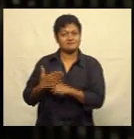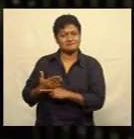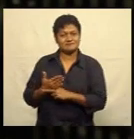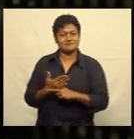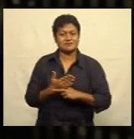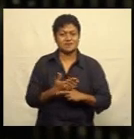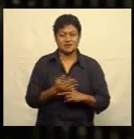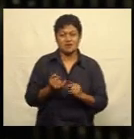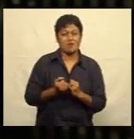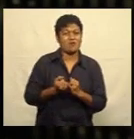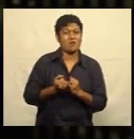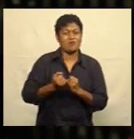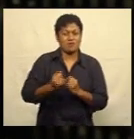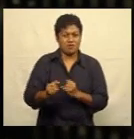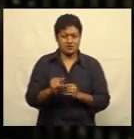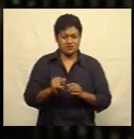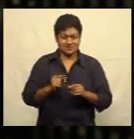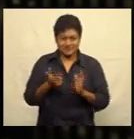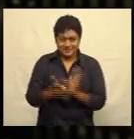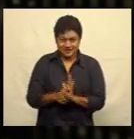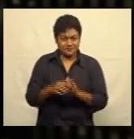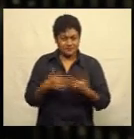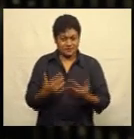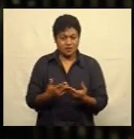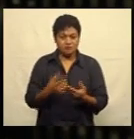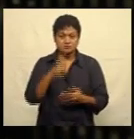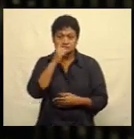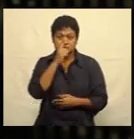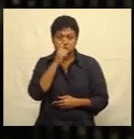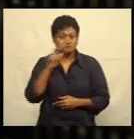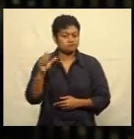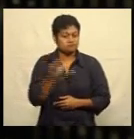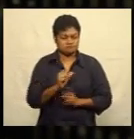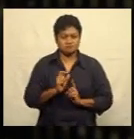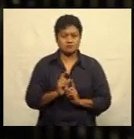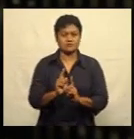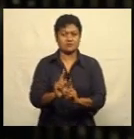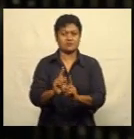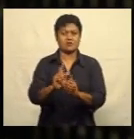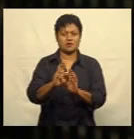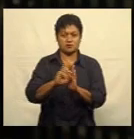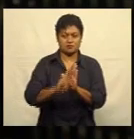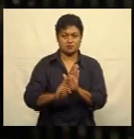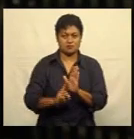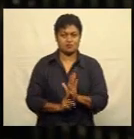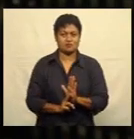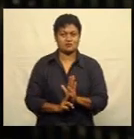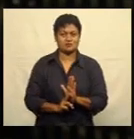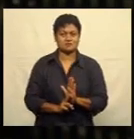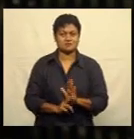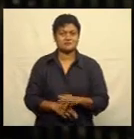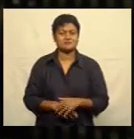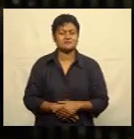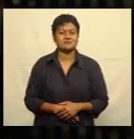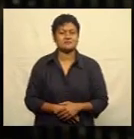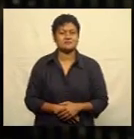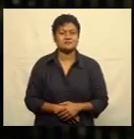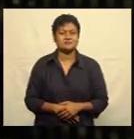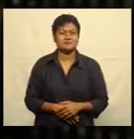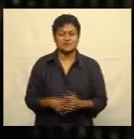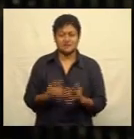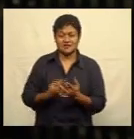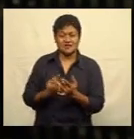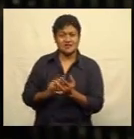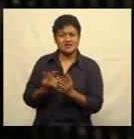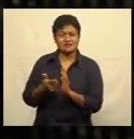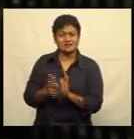worst-case scenario, so long as people follow public health measures and don't force his hand. The only other time such a